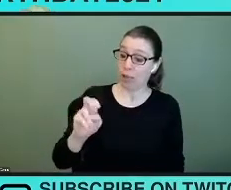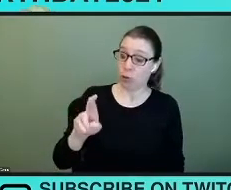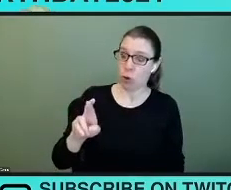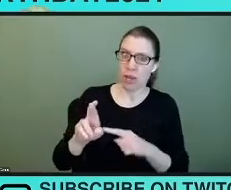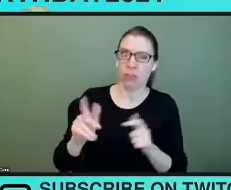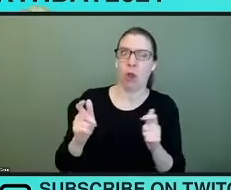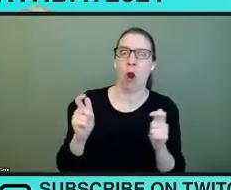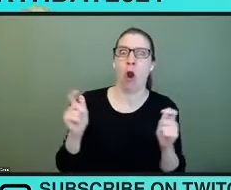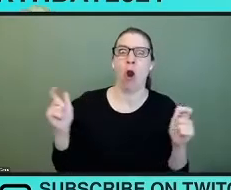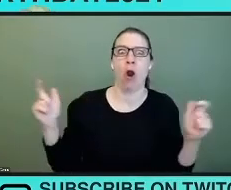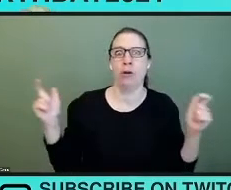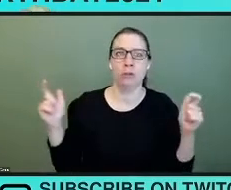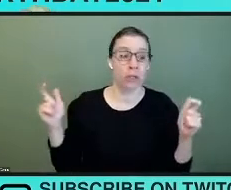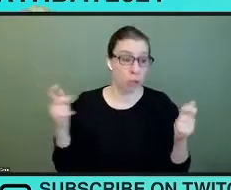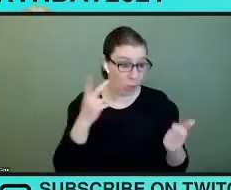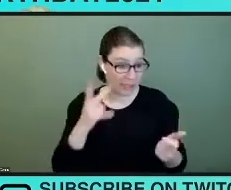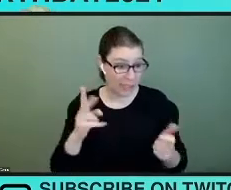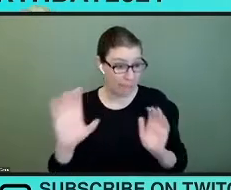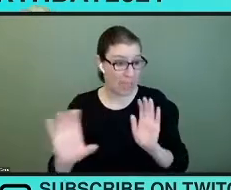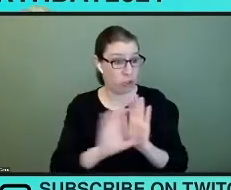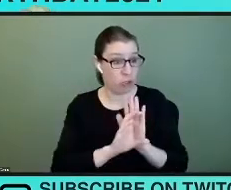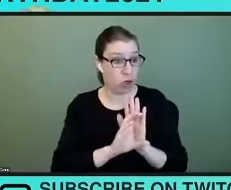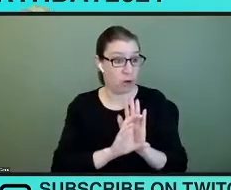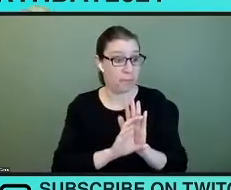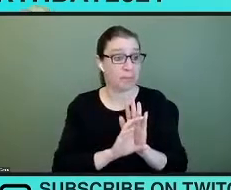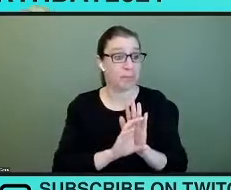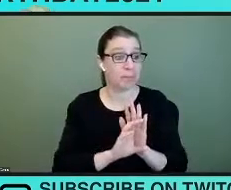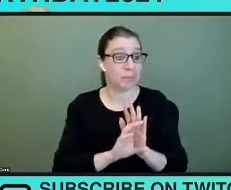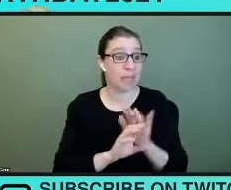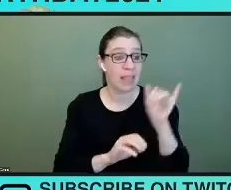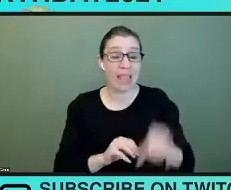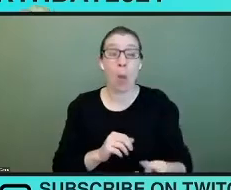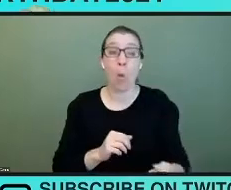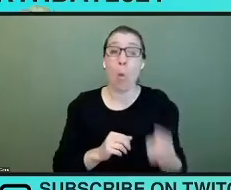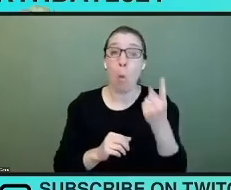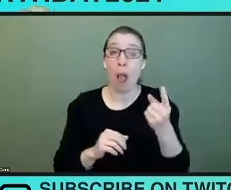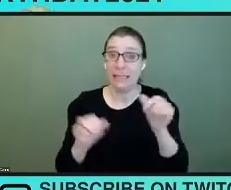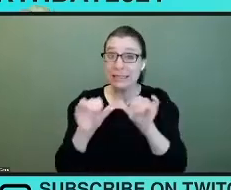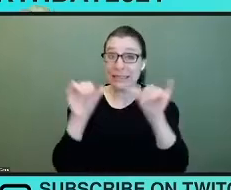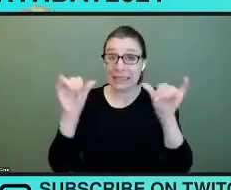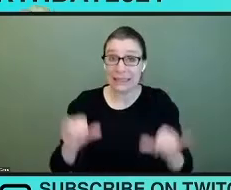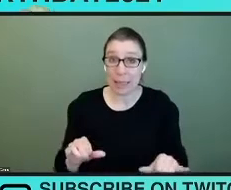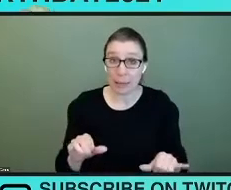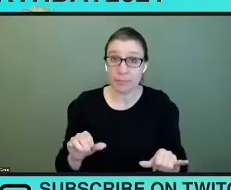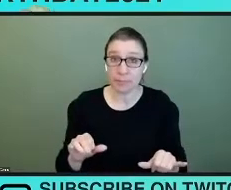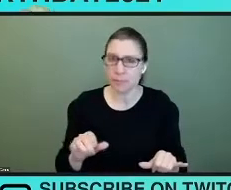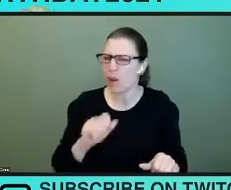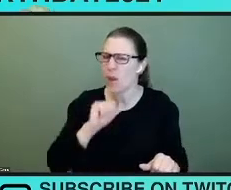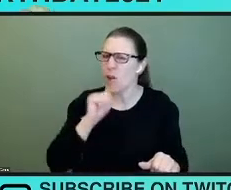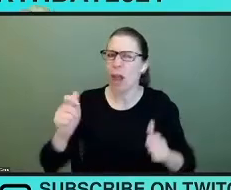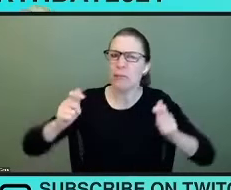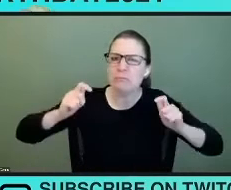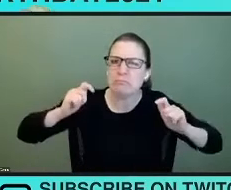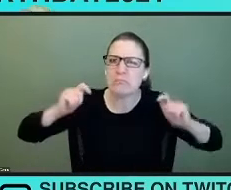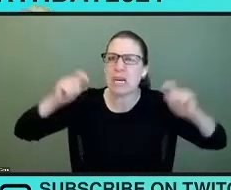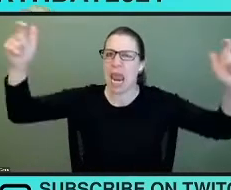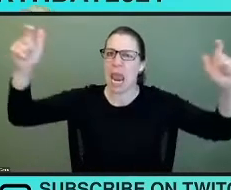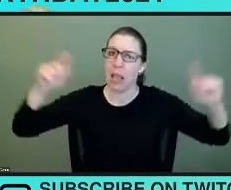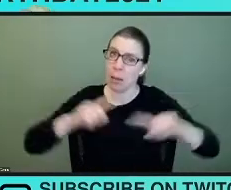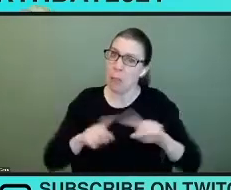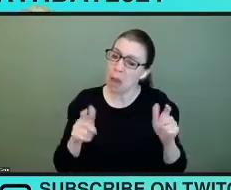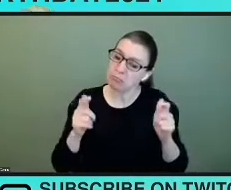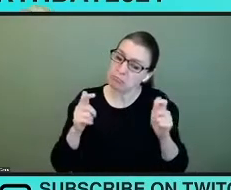you can see here, this is the one system, not even full scale, but large scale demonstration in Houston area. So these